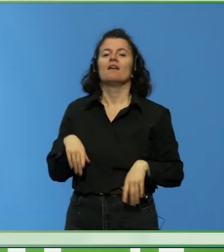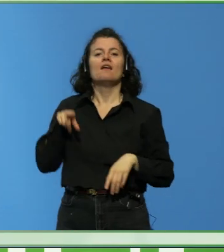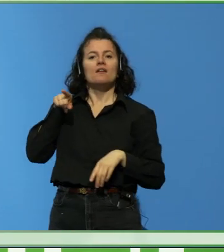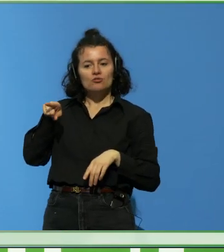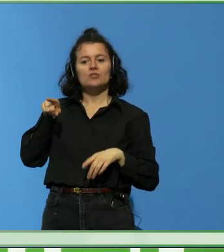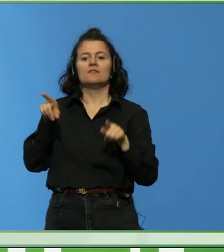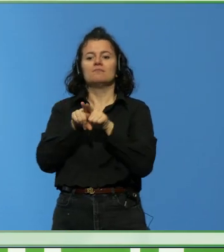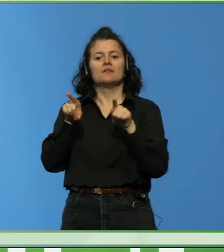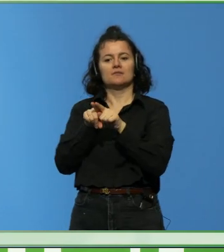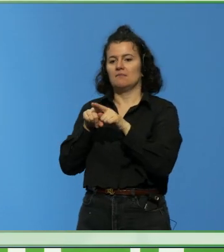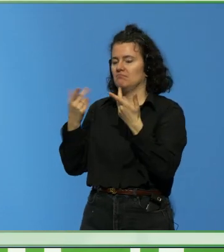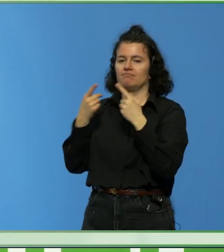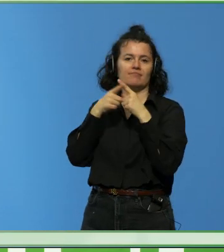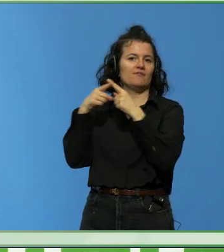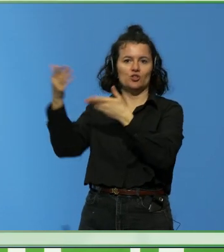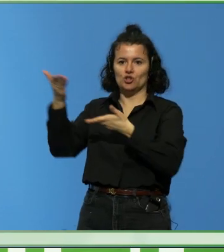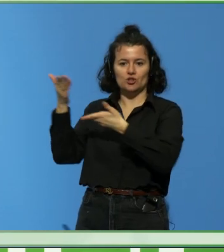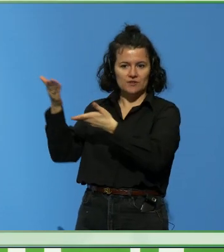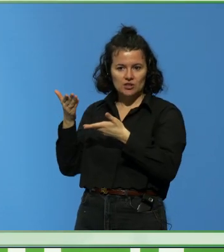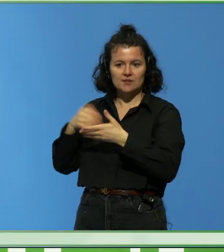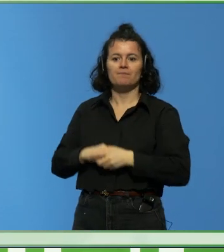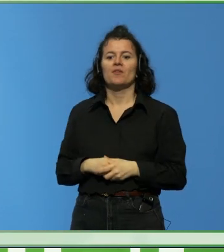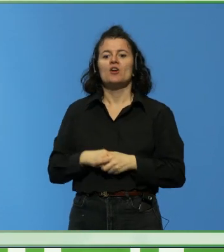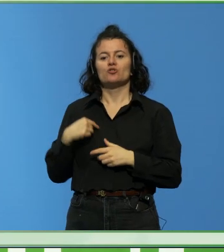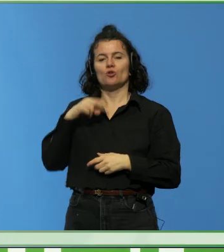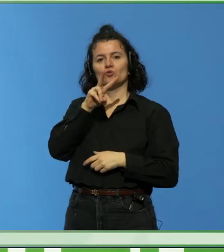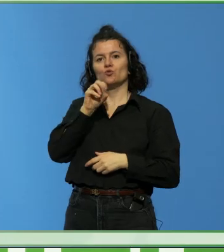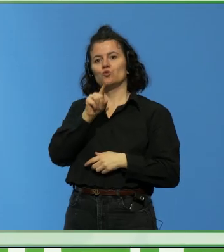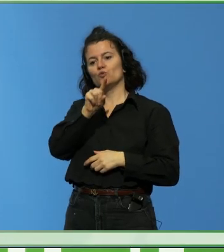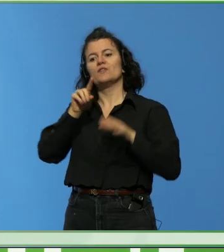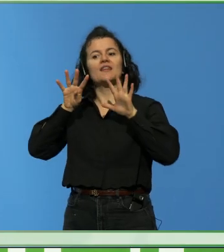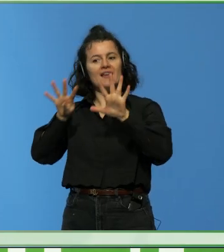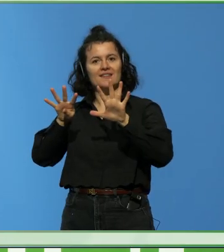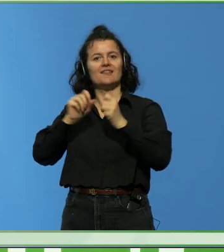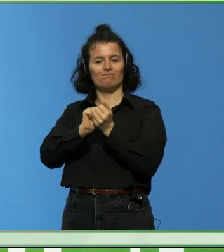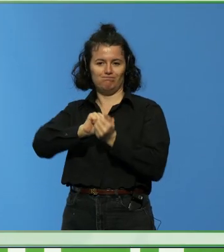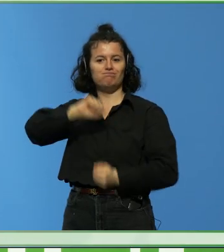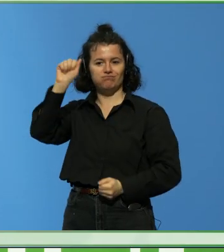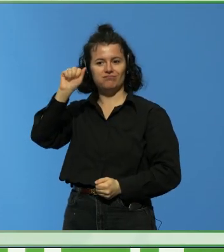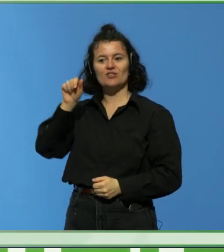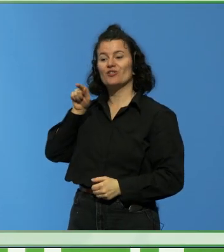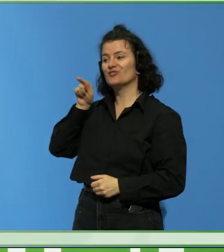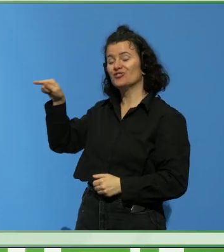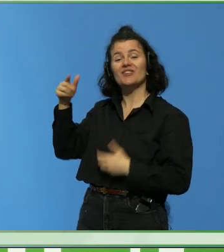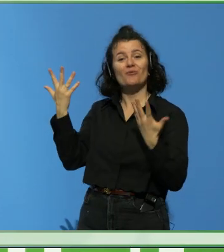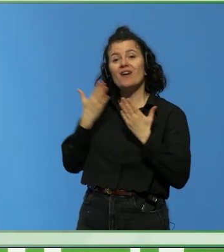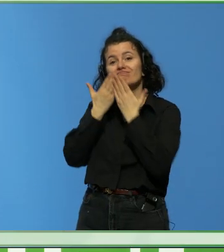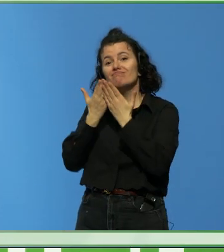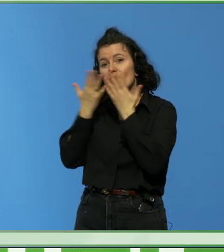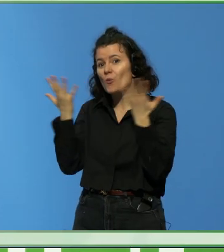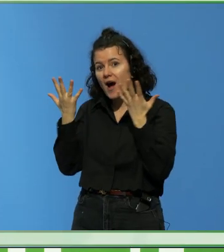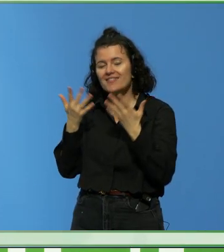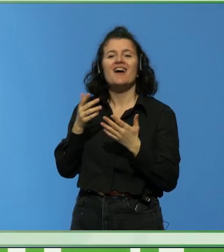with degrees in translation studies and Slovenian language and literature, and completed a master's degree in